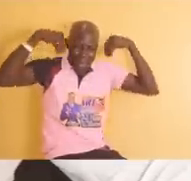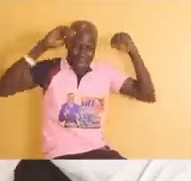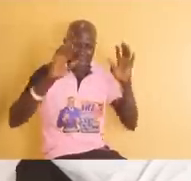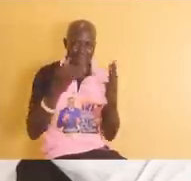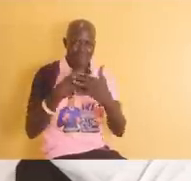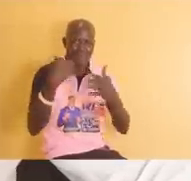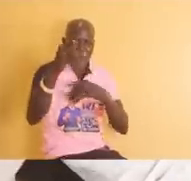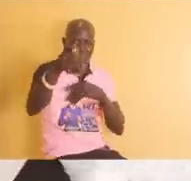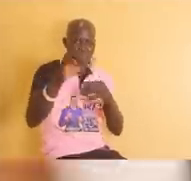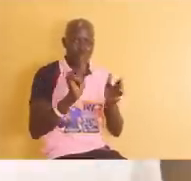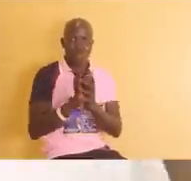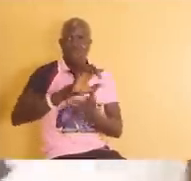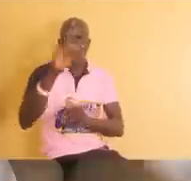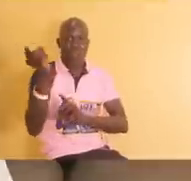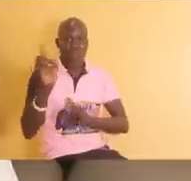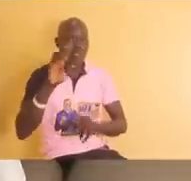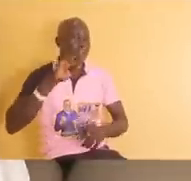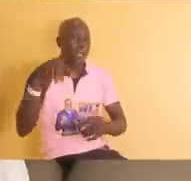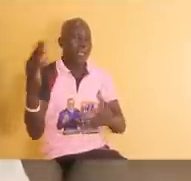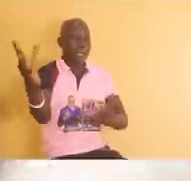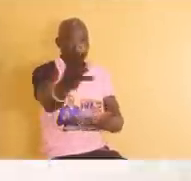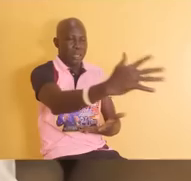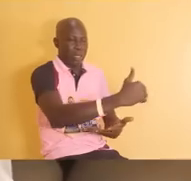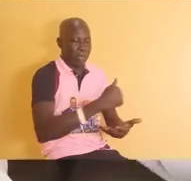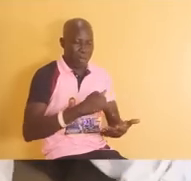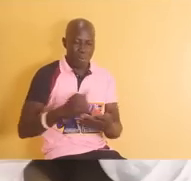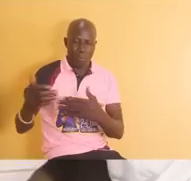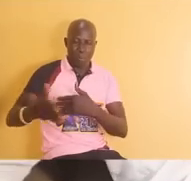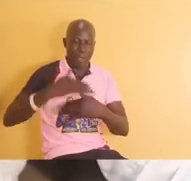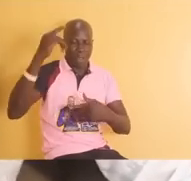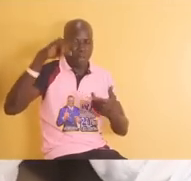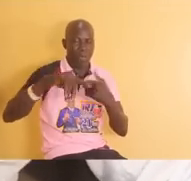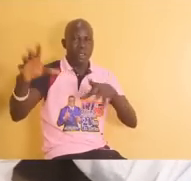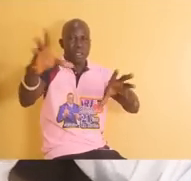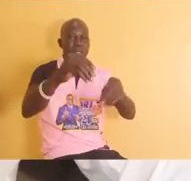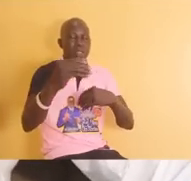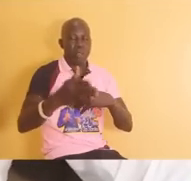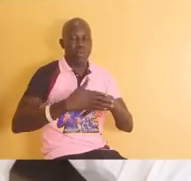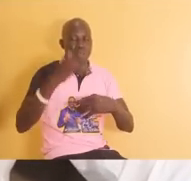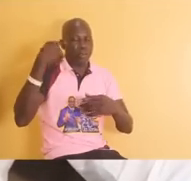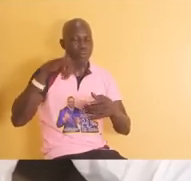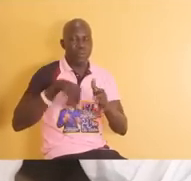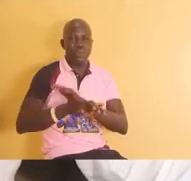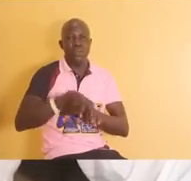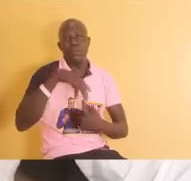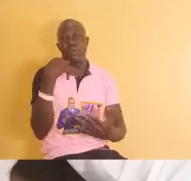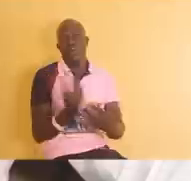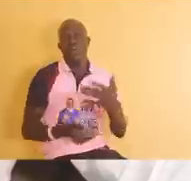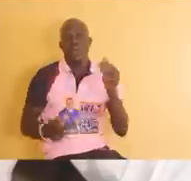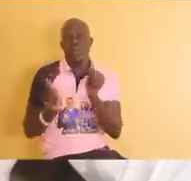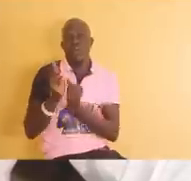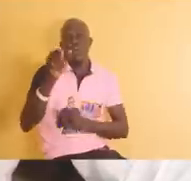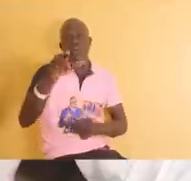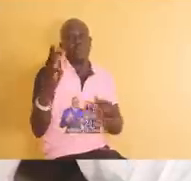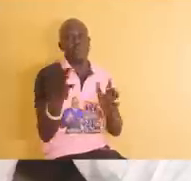angel before you. Kibi to ba wa. Oya gba pada. Amen. Oya gba pada. Amen. Yo de dara fu.